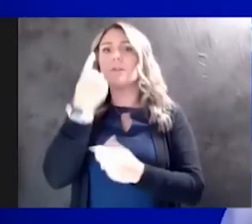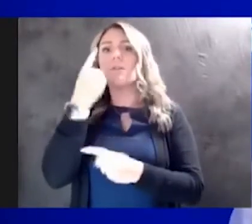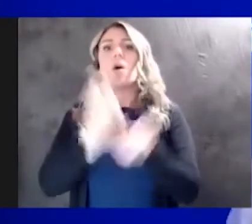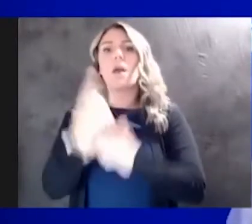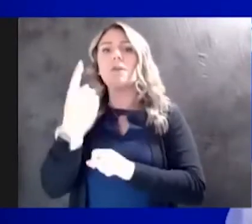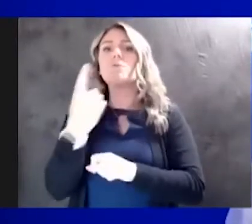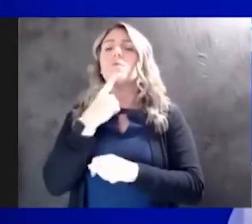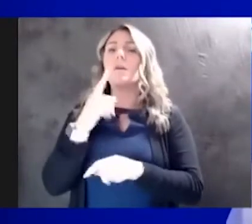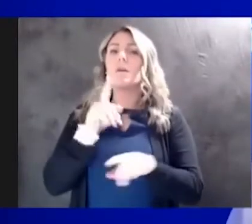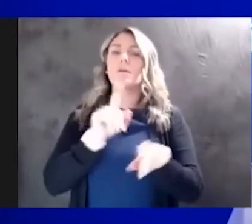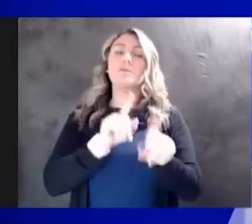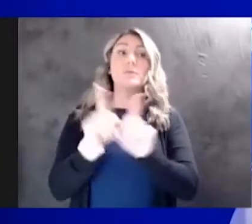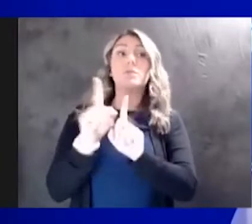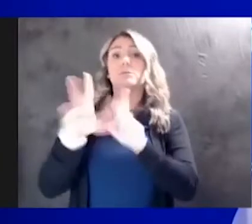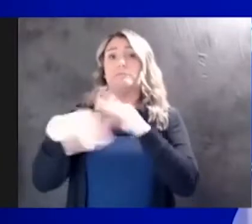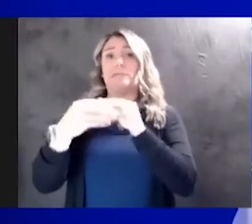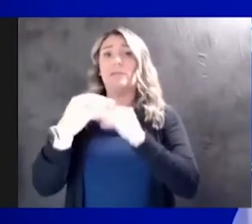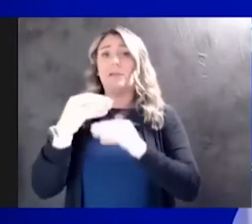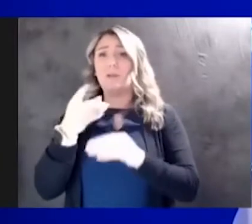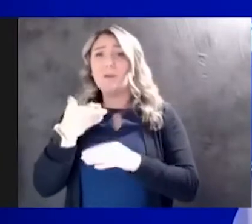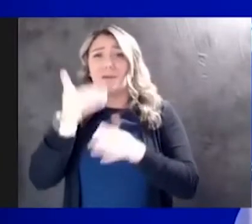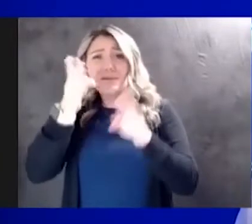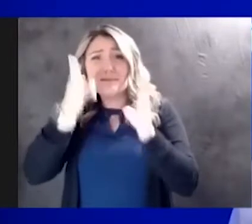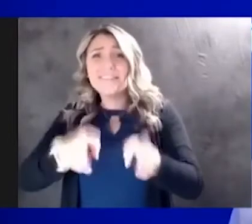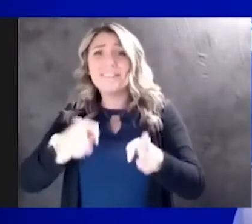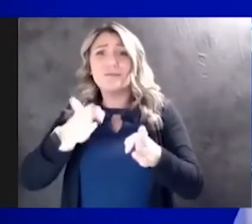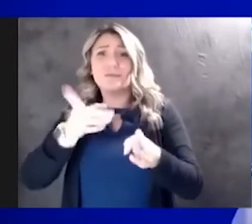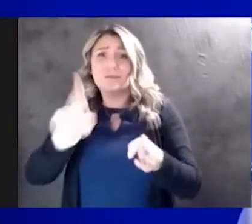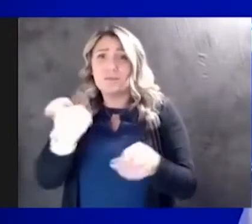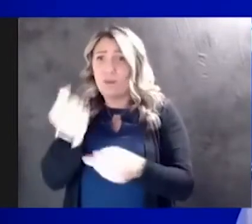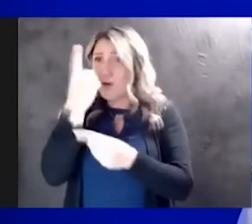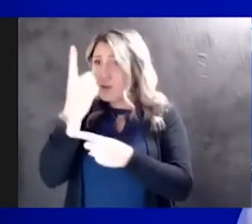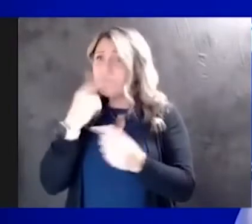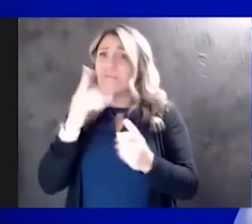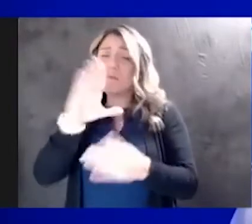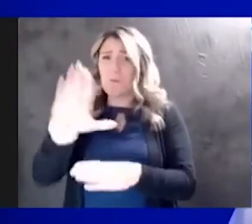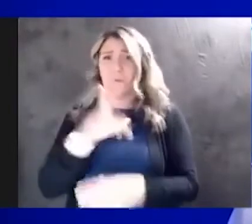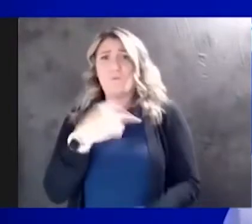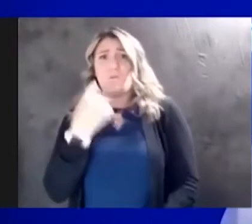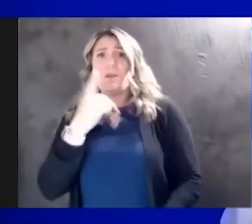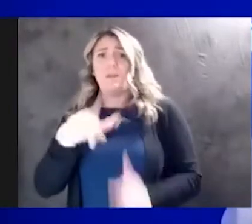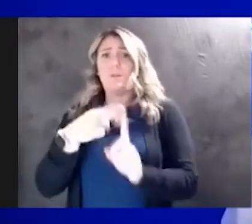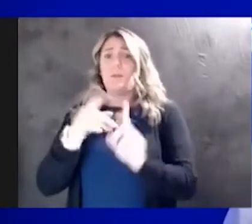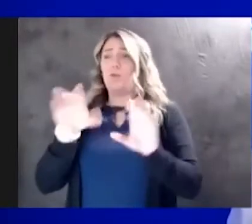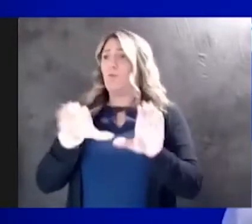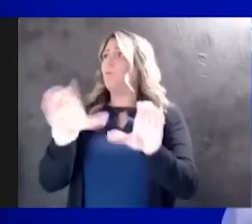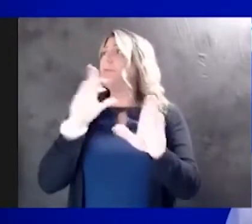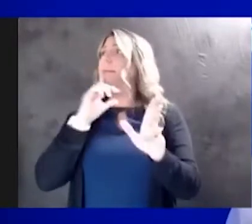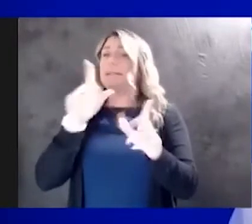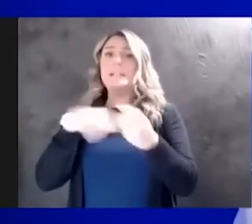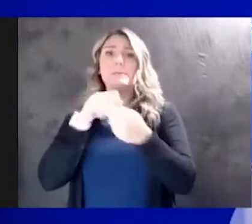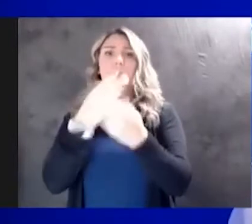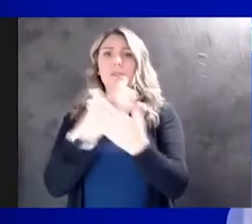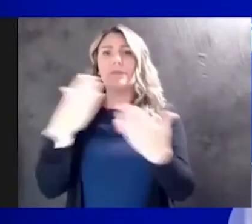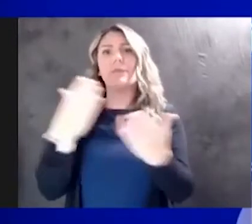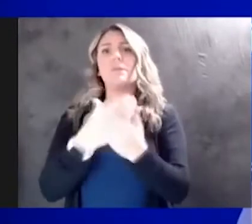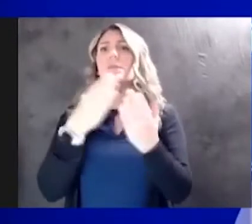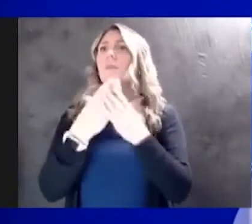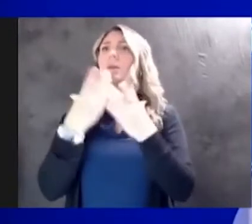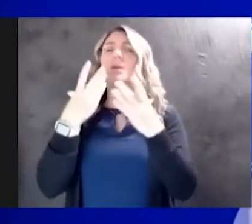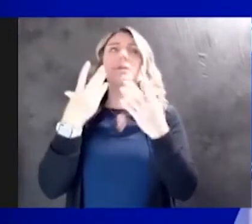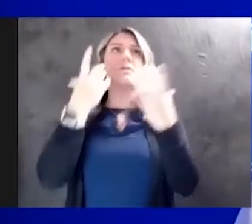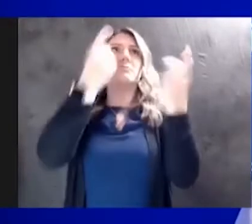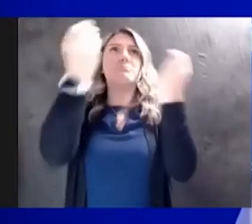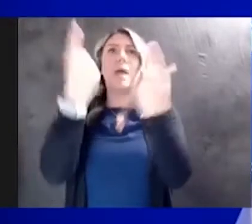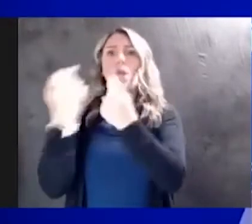I think you as an individual also have to understand what are your risks when you're doing certain things, going certain places. So